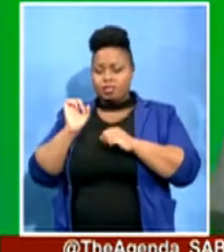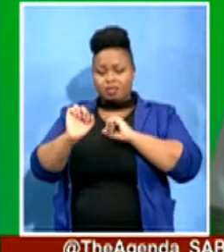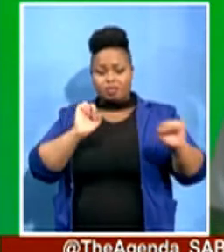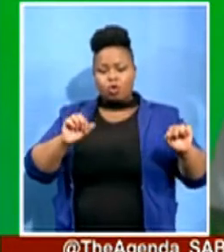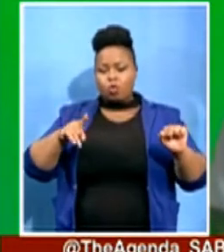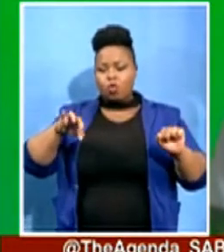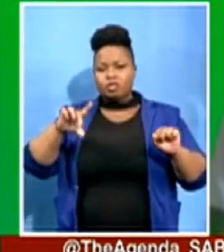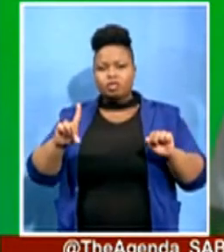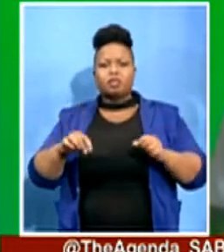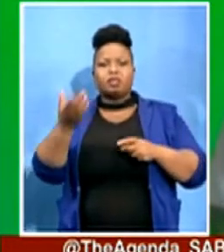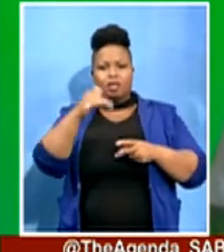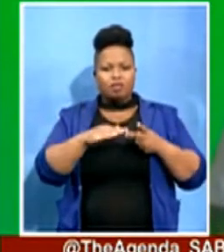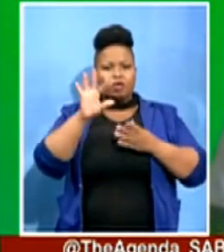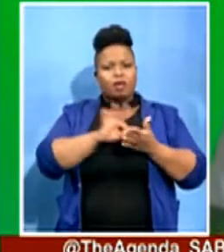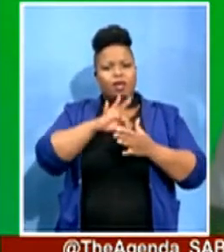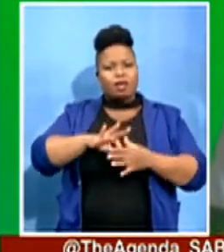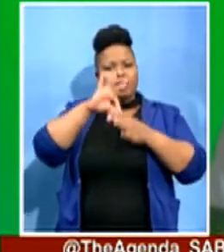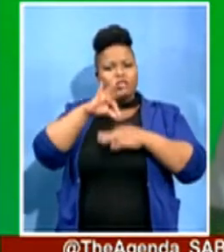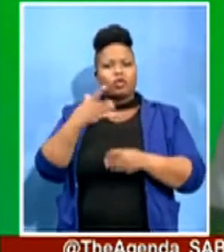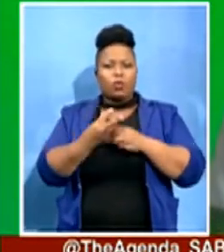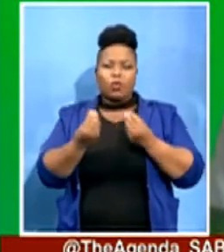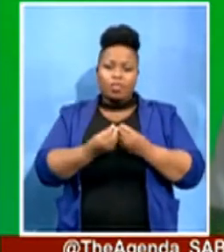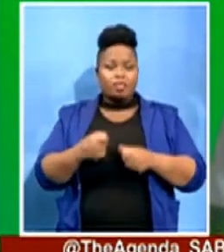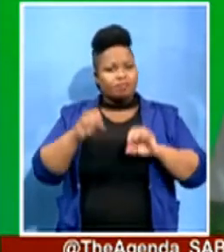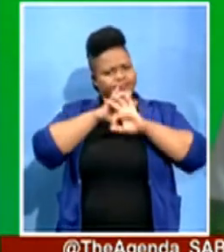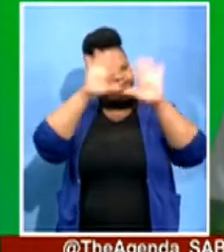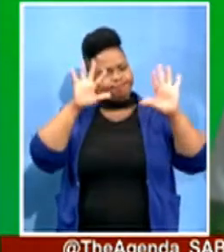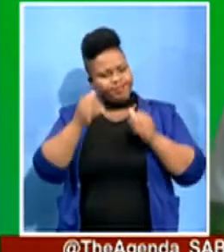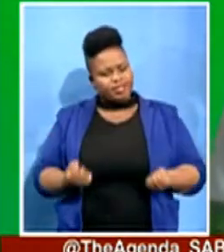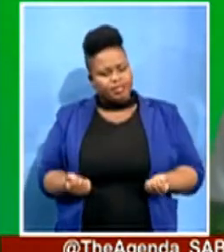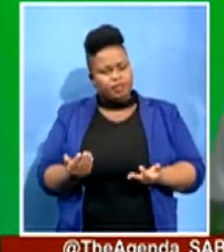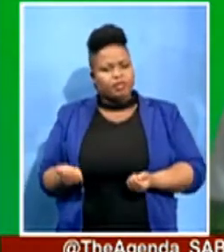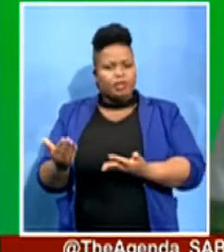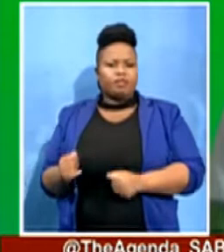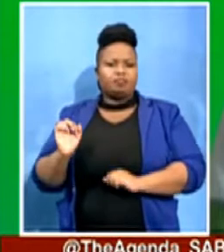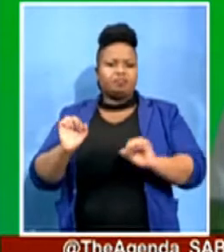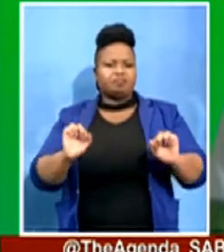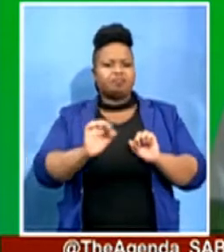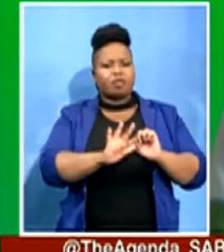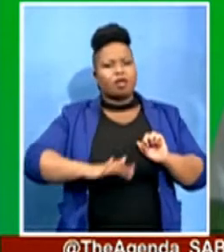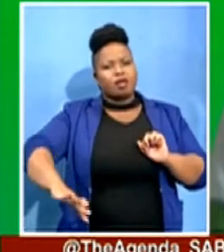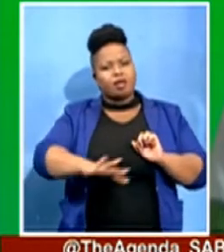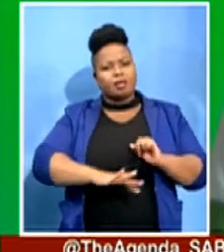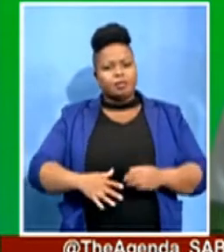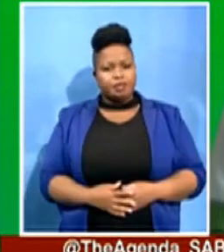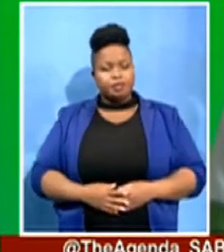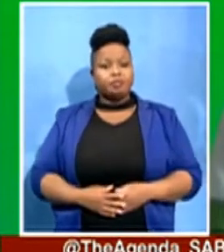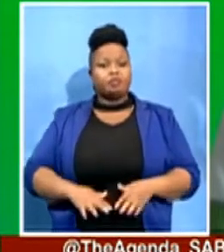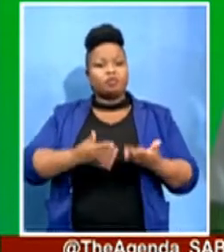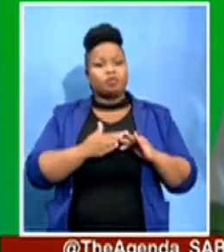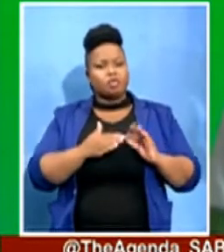campaigning with their visions for service delivery in their respective wards. Communities will choose candidates who are